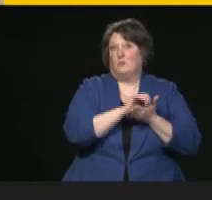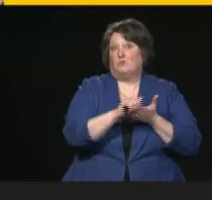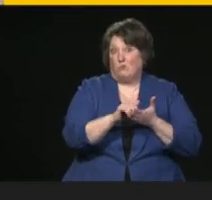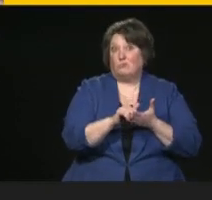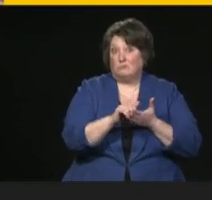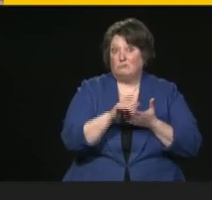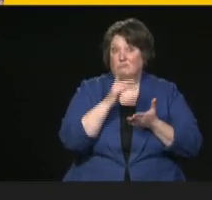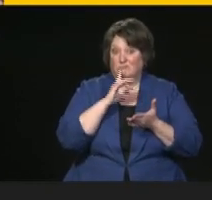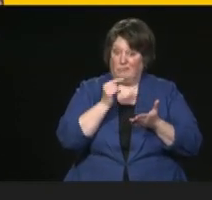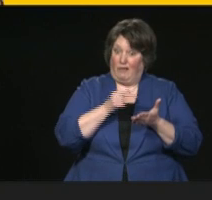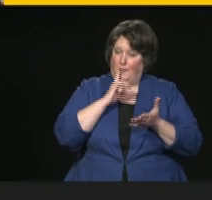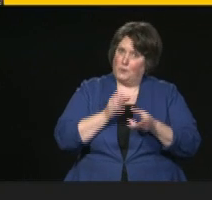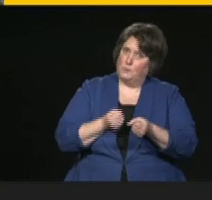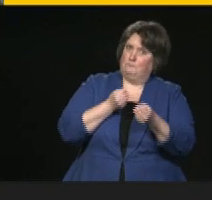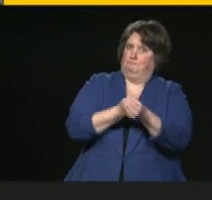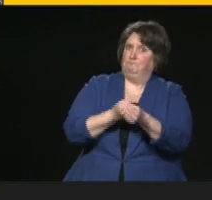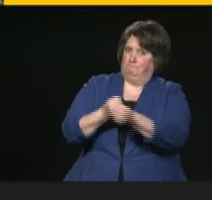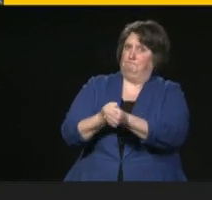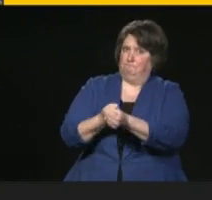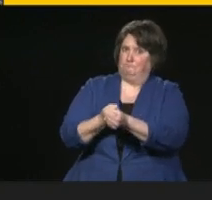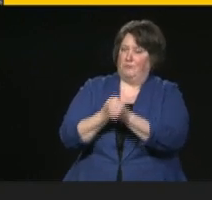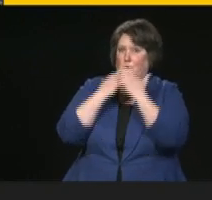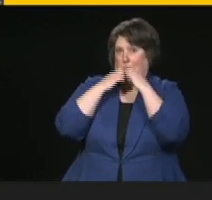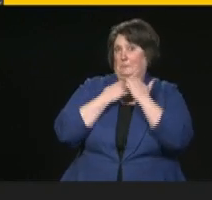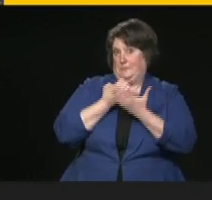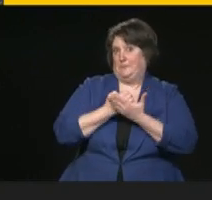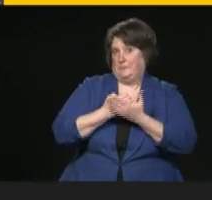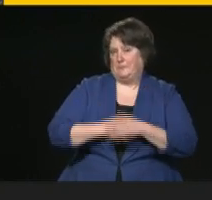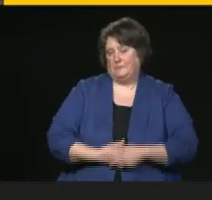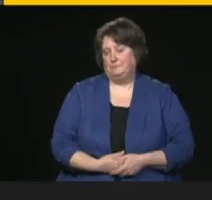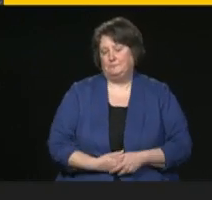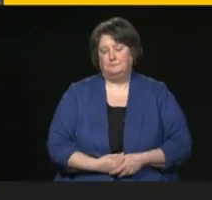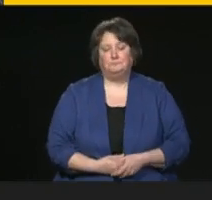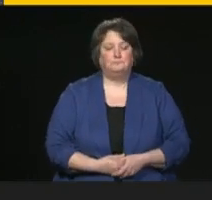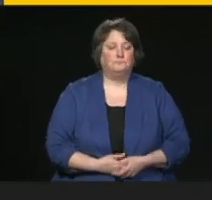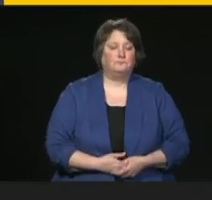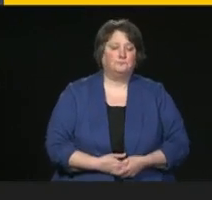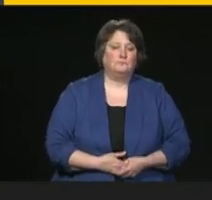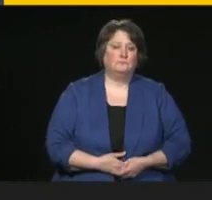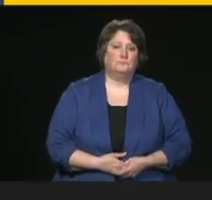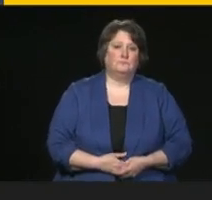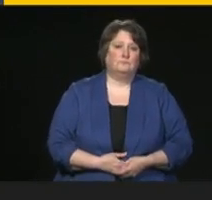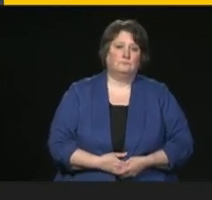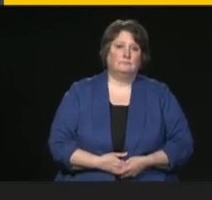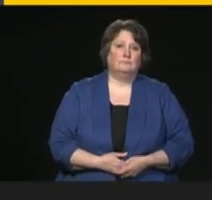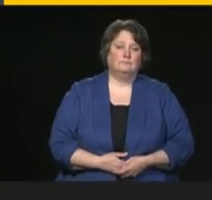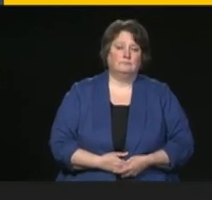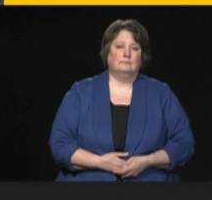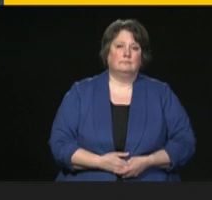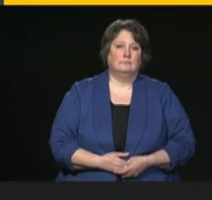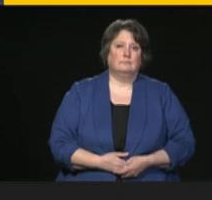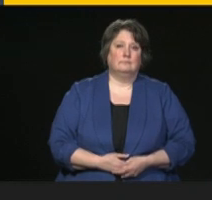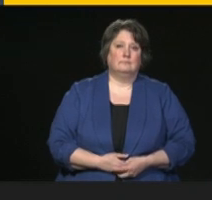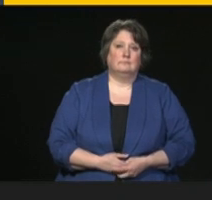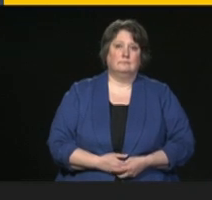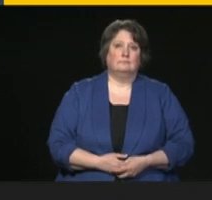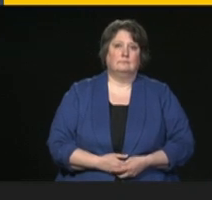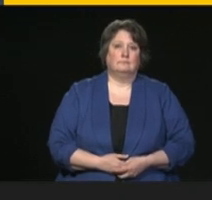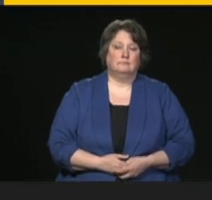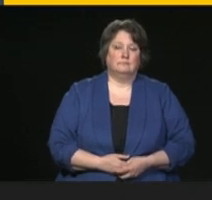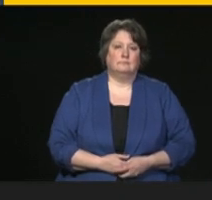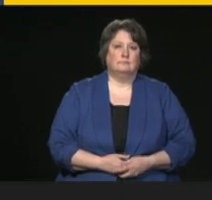at this time. This program will roll out in the next 3 weeks, and interested businesses should work directly with their